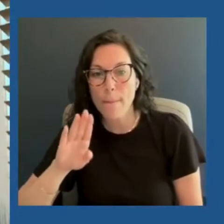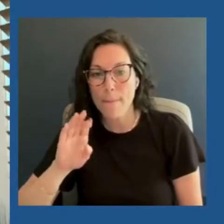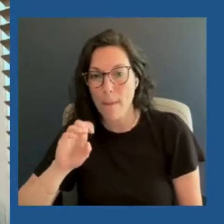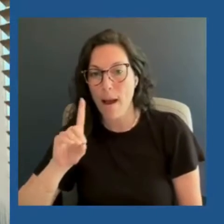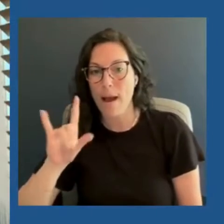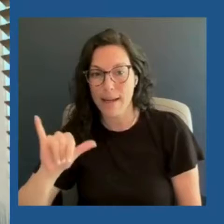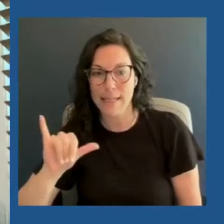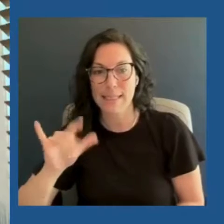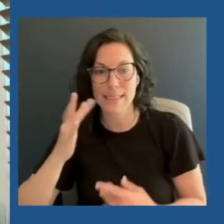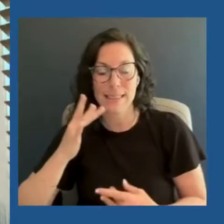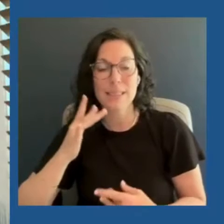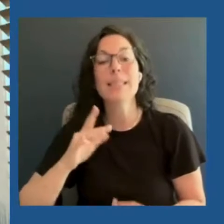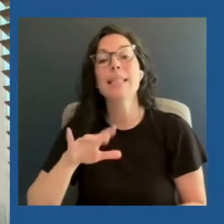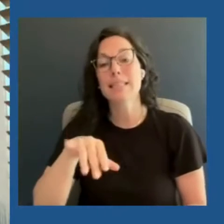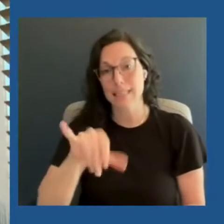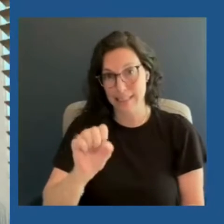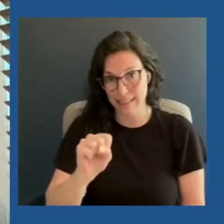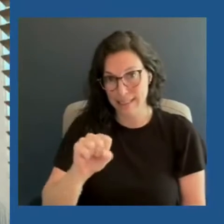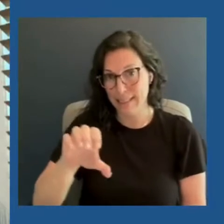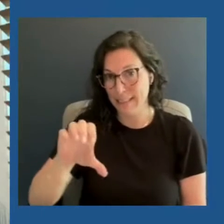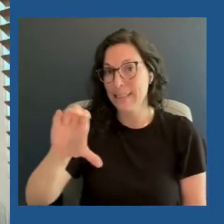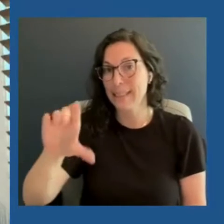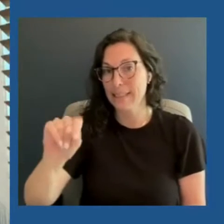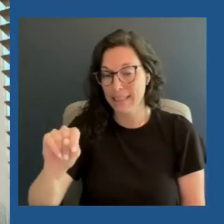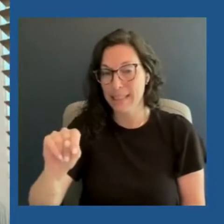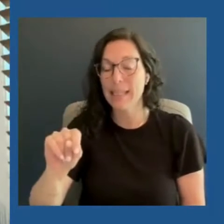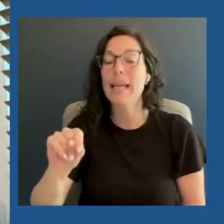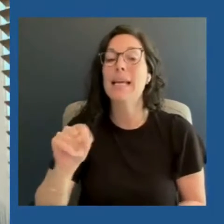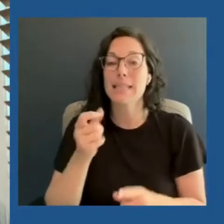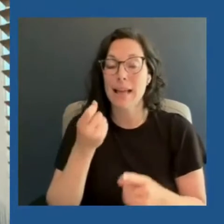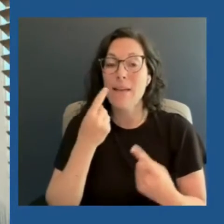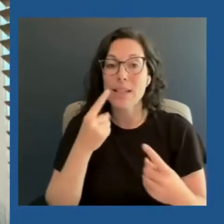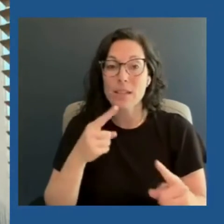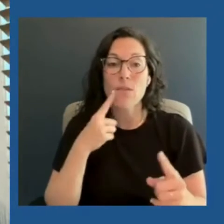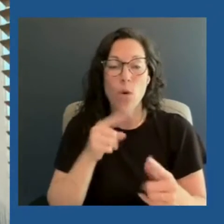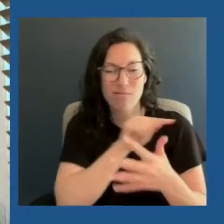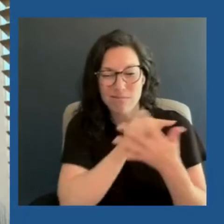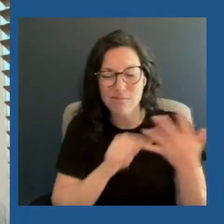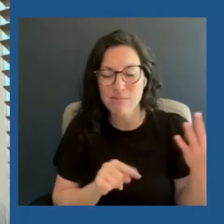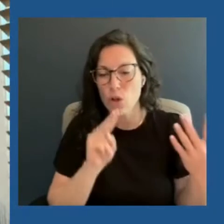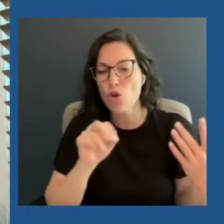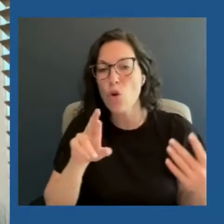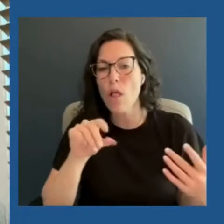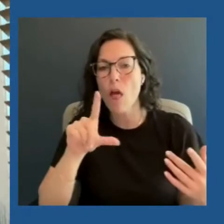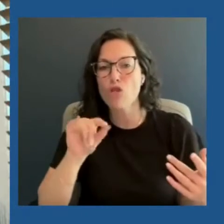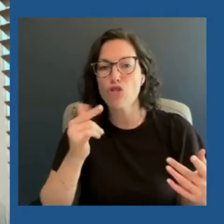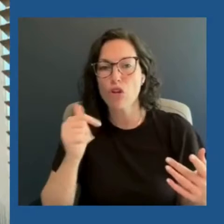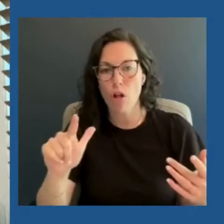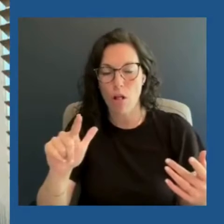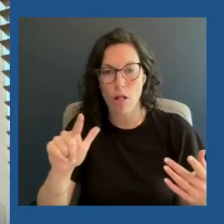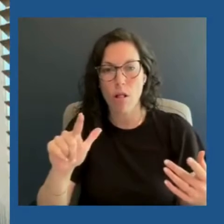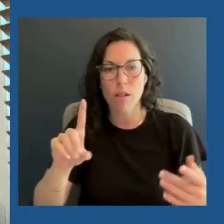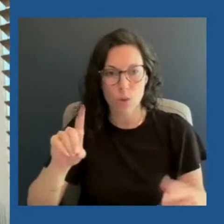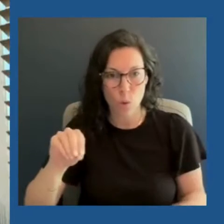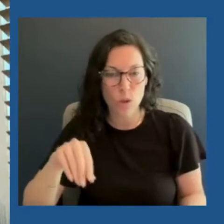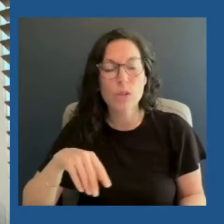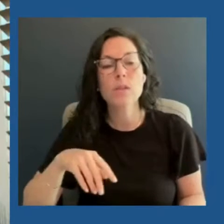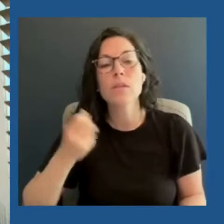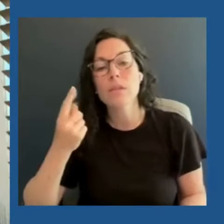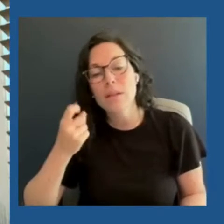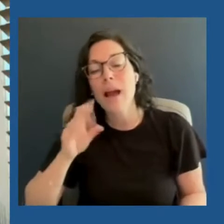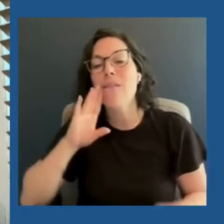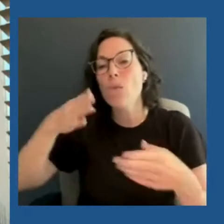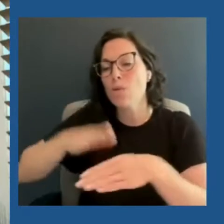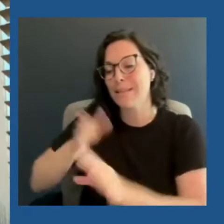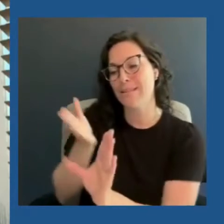ECT is effective for a number of neurological conditions. In today's talk, I've focused on the psychiatric conditions